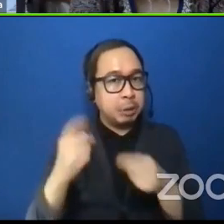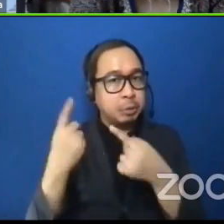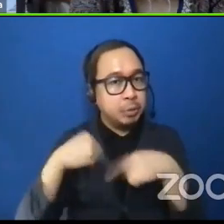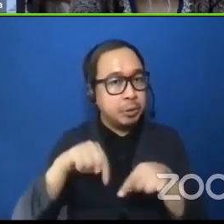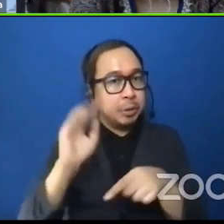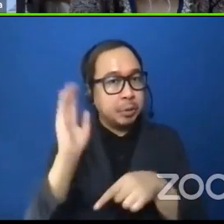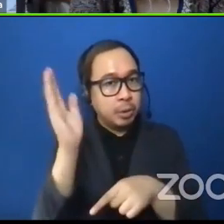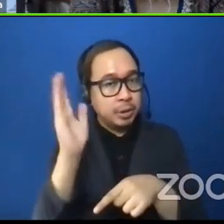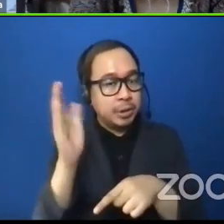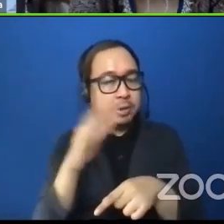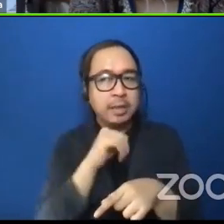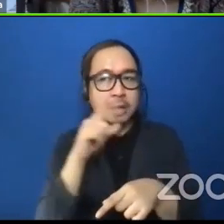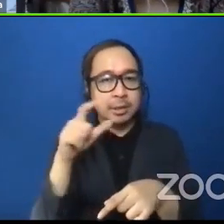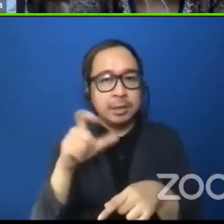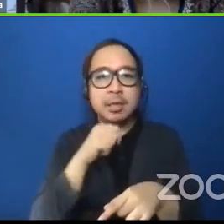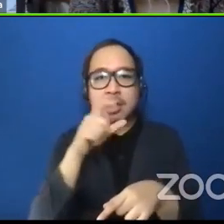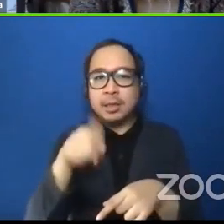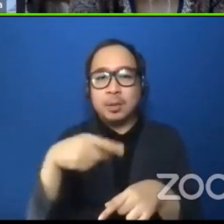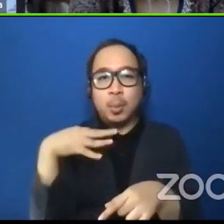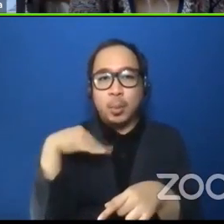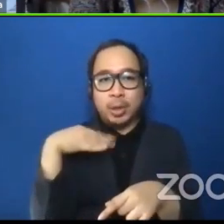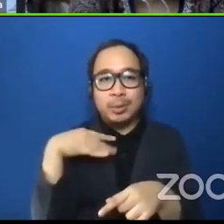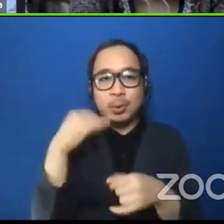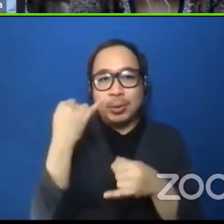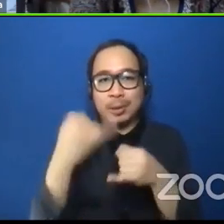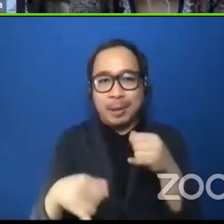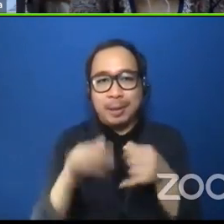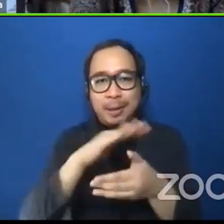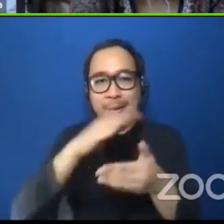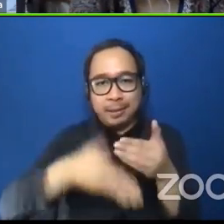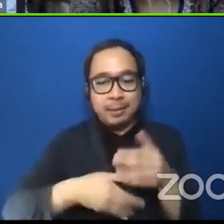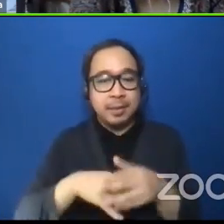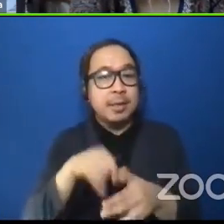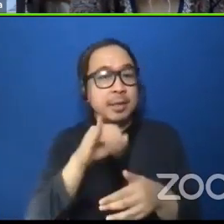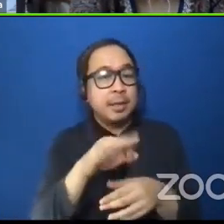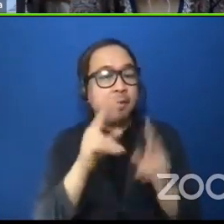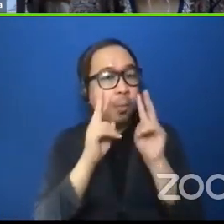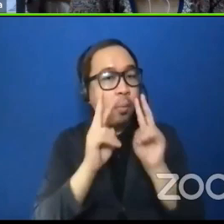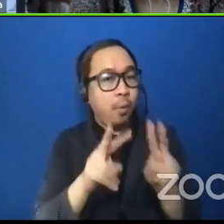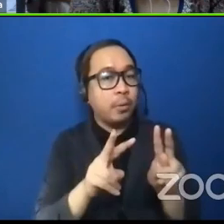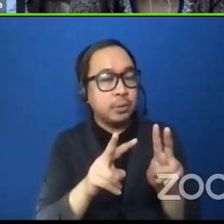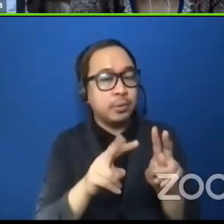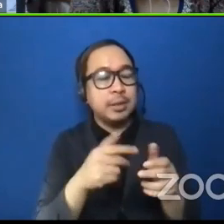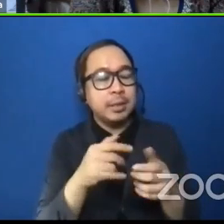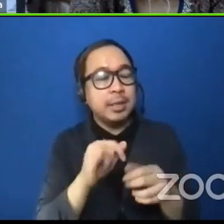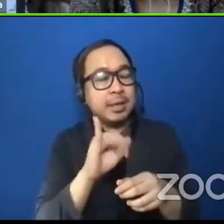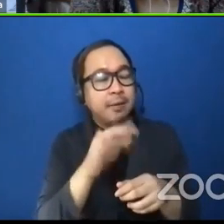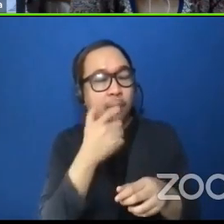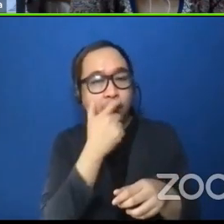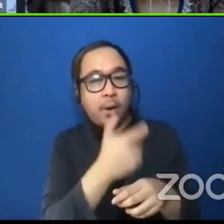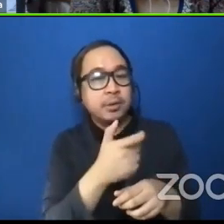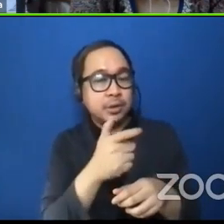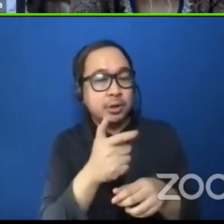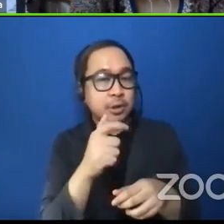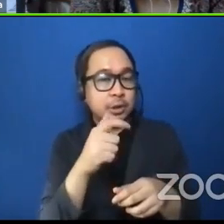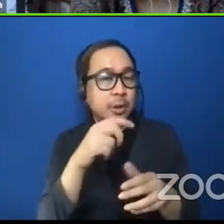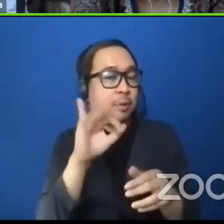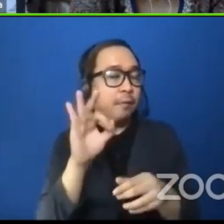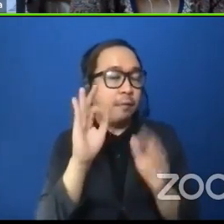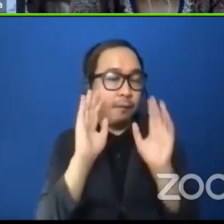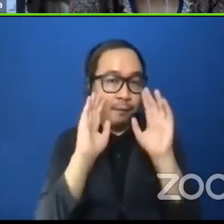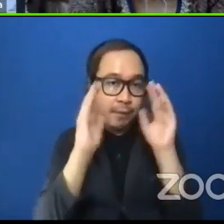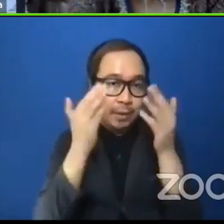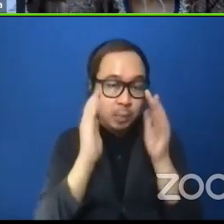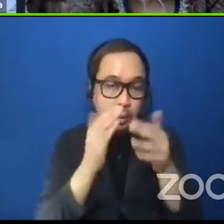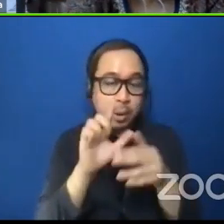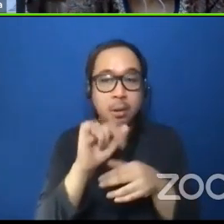till the end. If you're watching the program on Facebook Live, you can type in your question in the comment box.